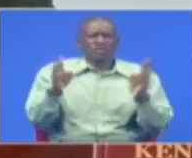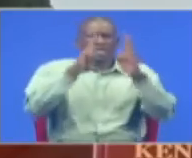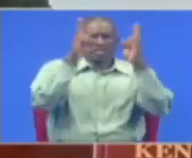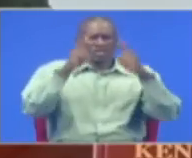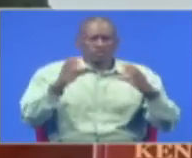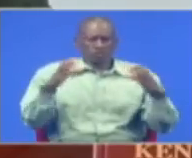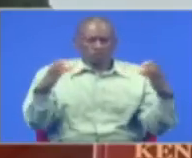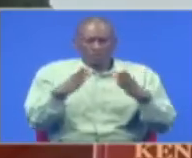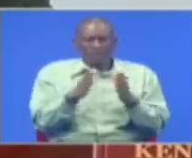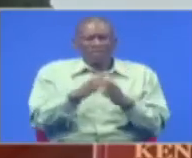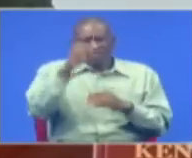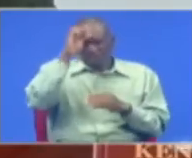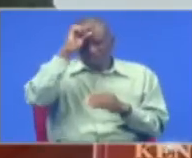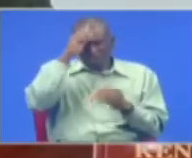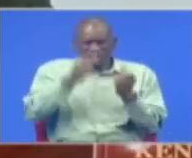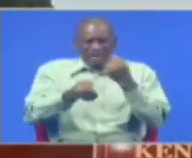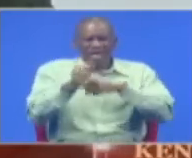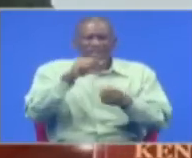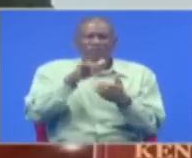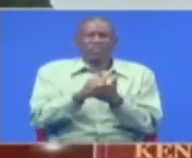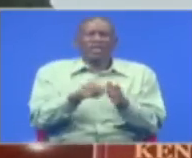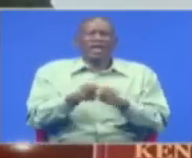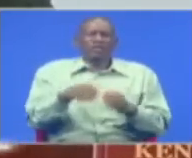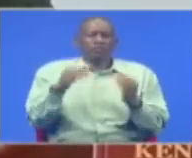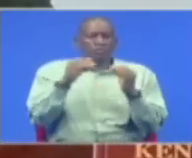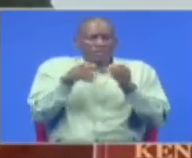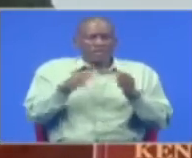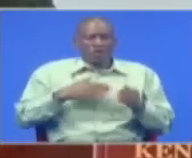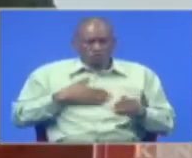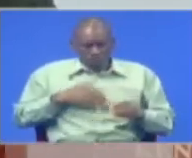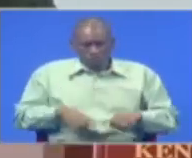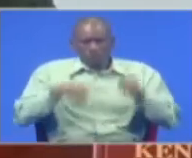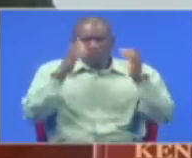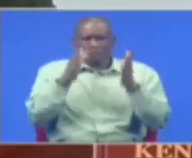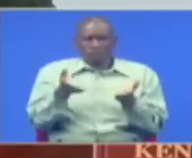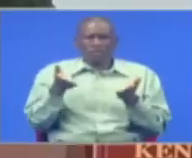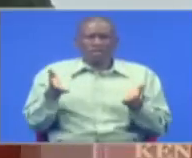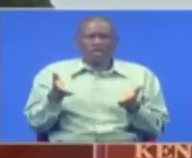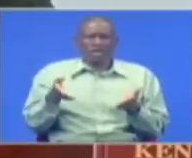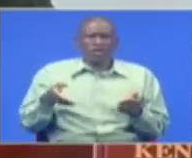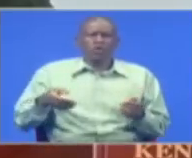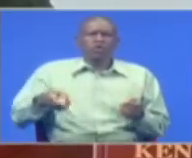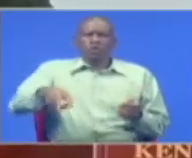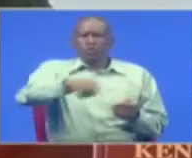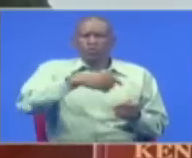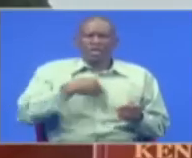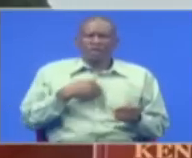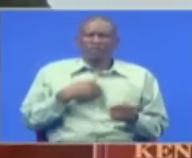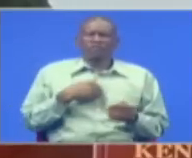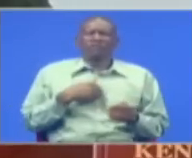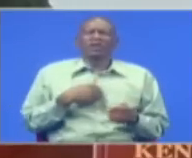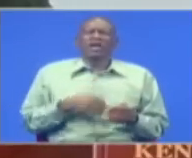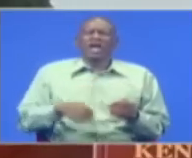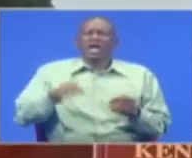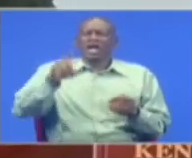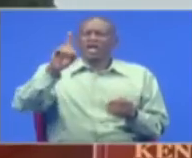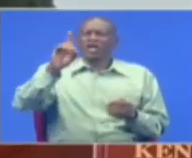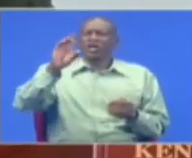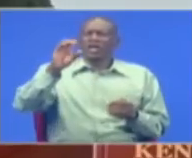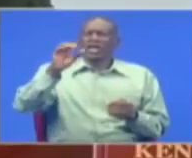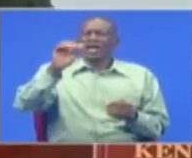government acted on it. And as we sit here, Honorable Chair, we have an anti-doping law in place. We have